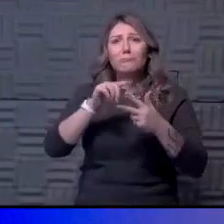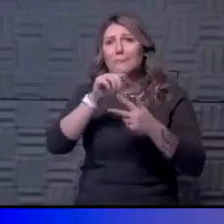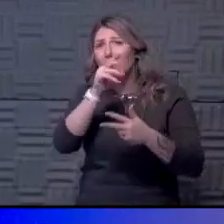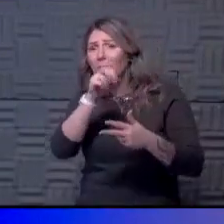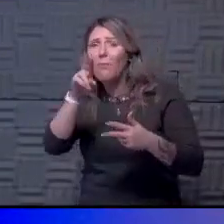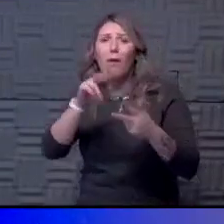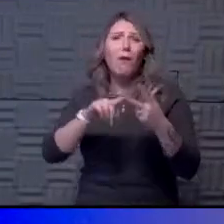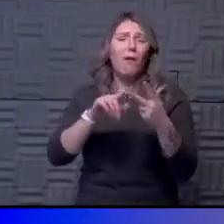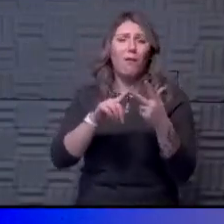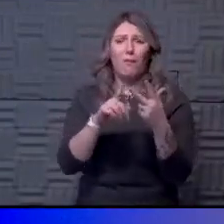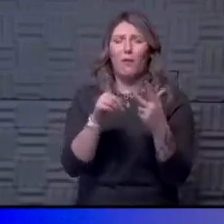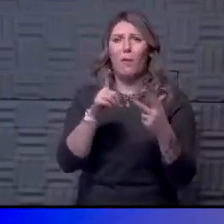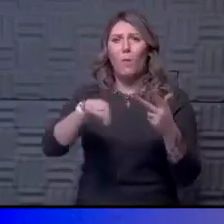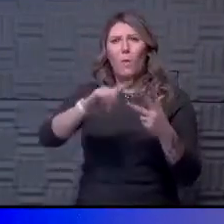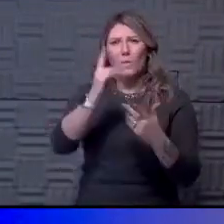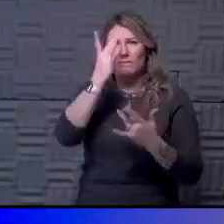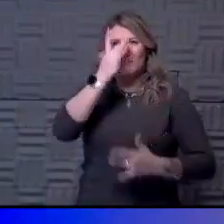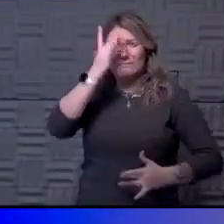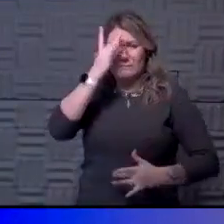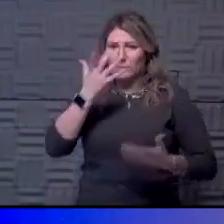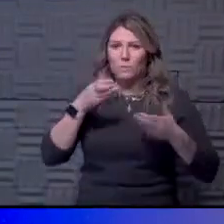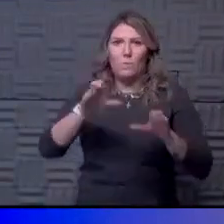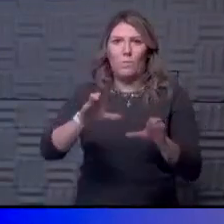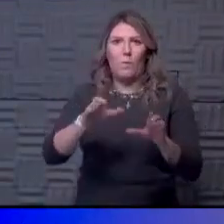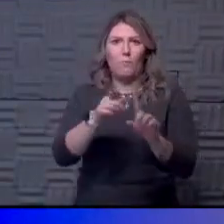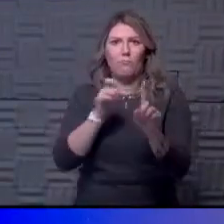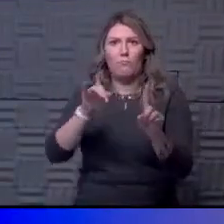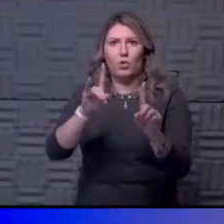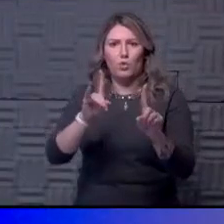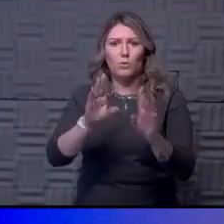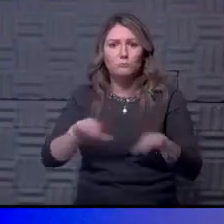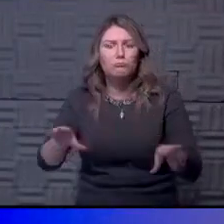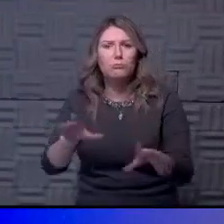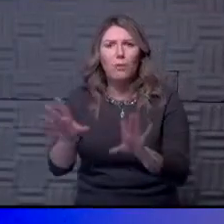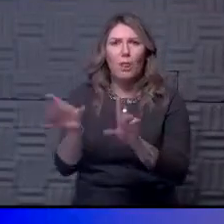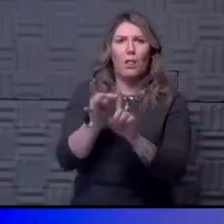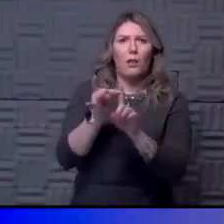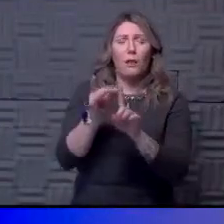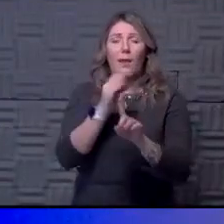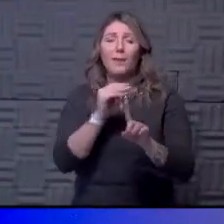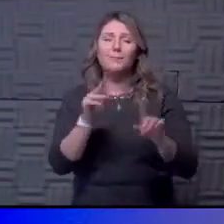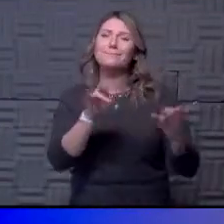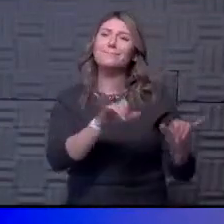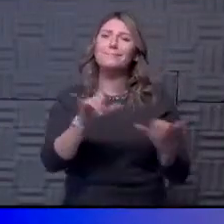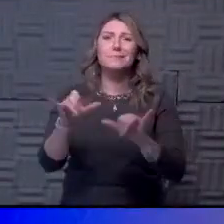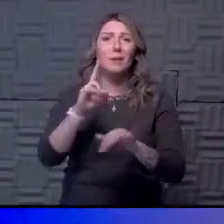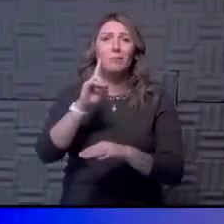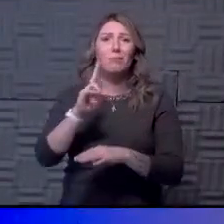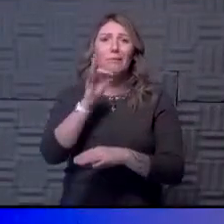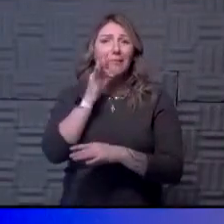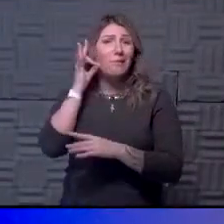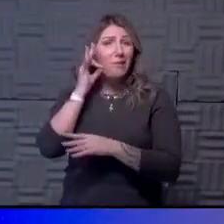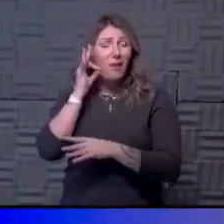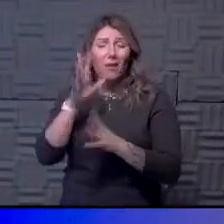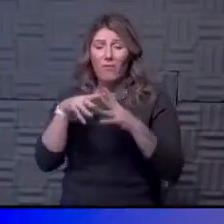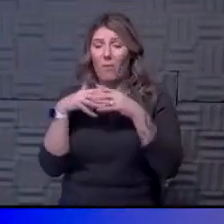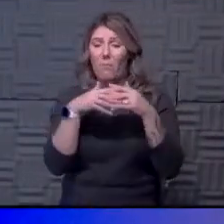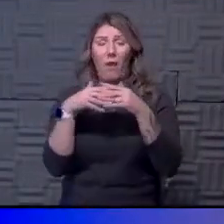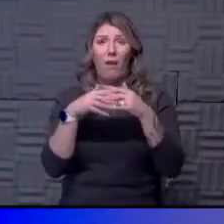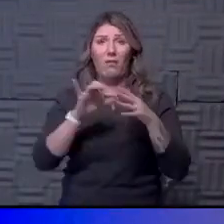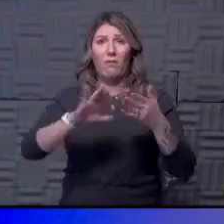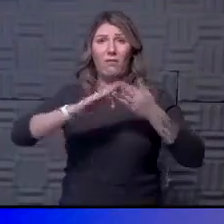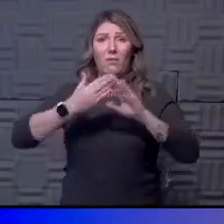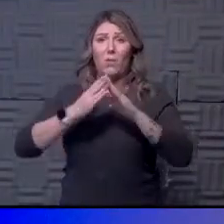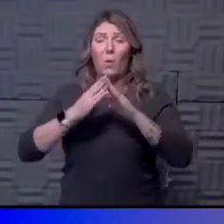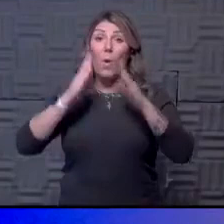get those illnesses. Same thing for COVID. That community, that Native American community, has been hit so hard. Hopefully the uptake in